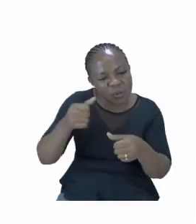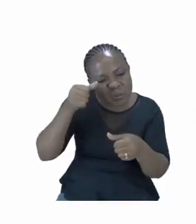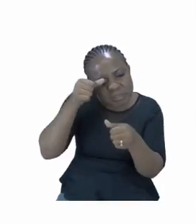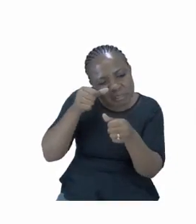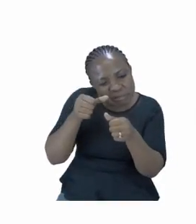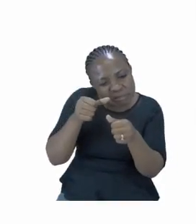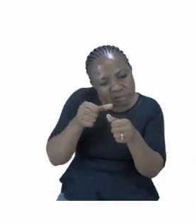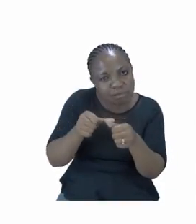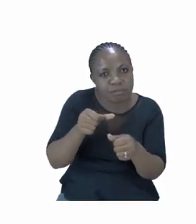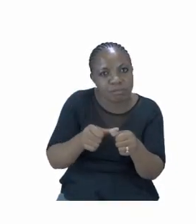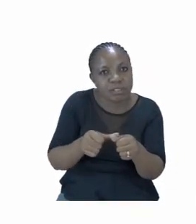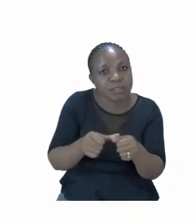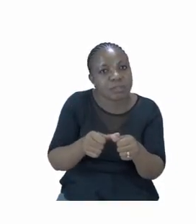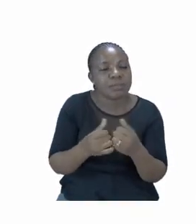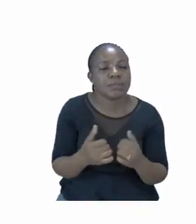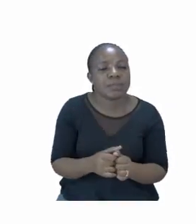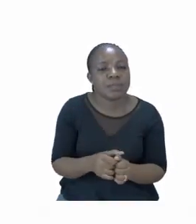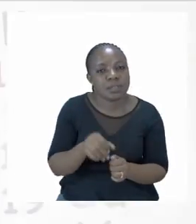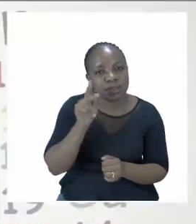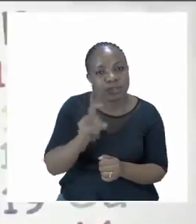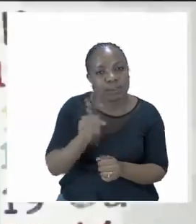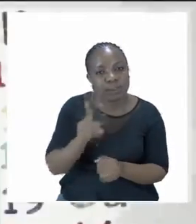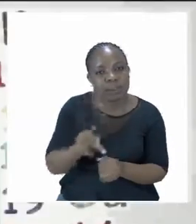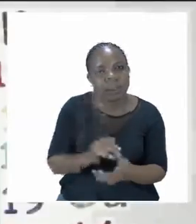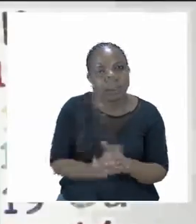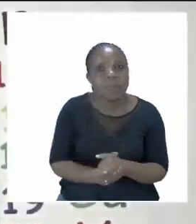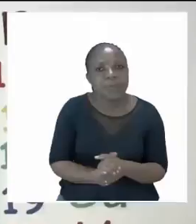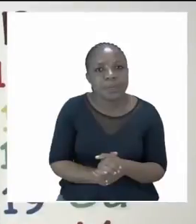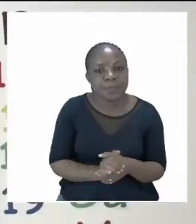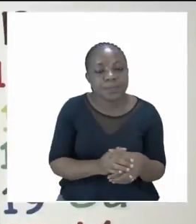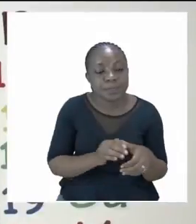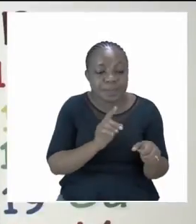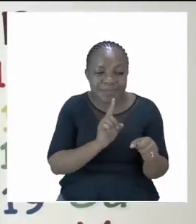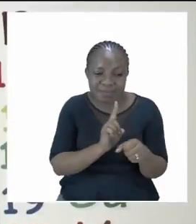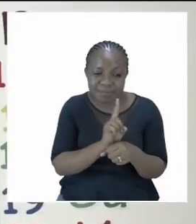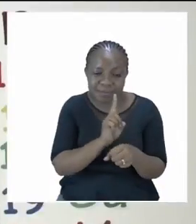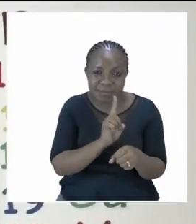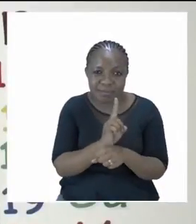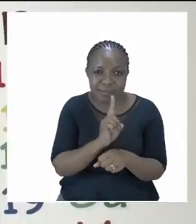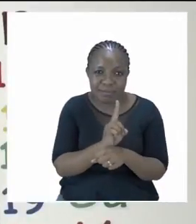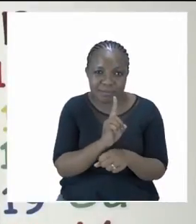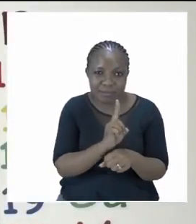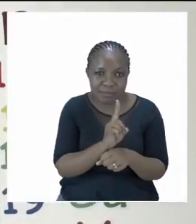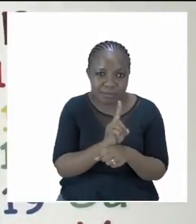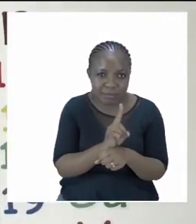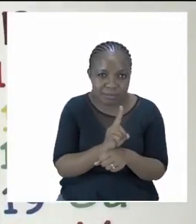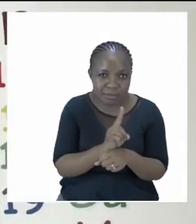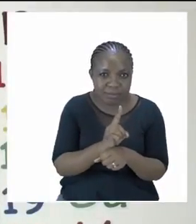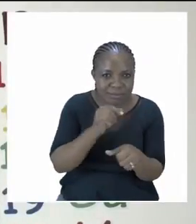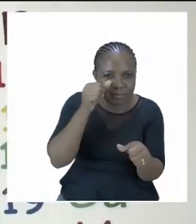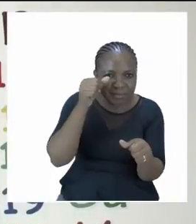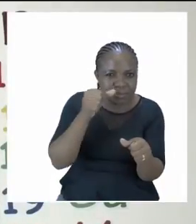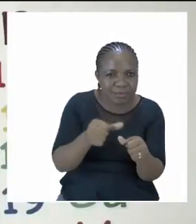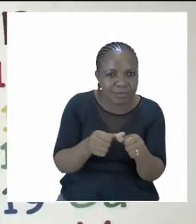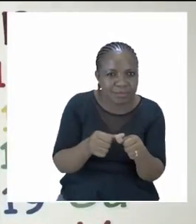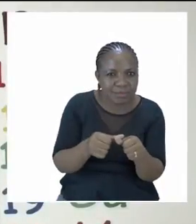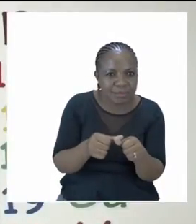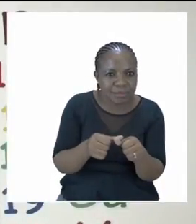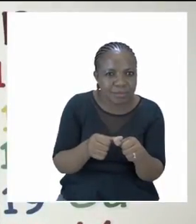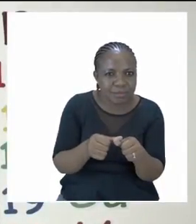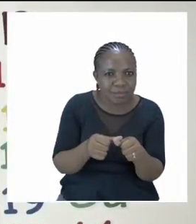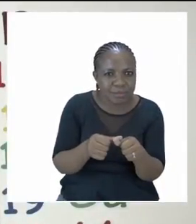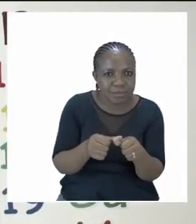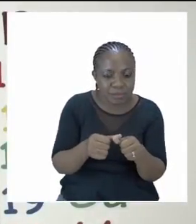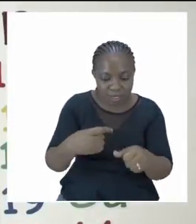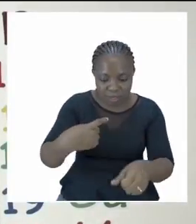at the board. The first pronoun that you are going to remember, I'm sure, is when you